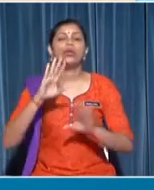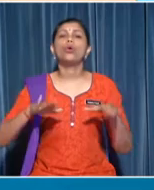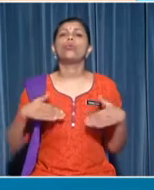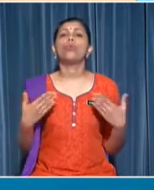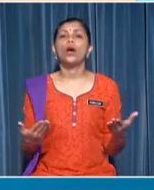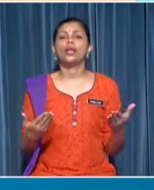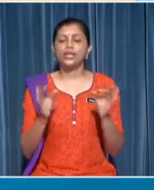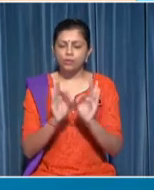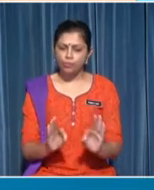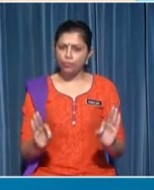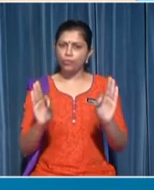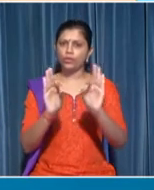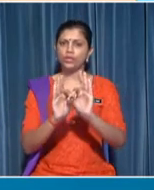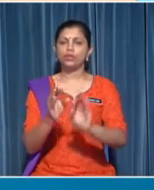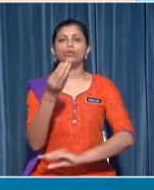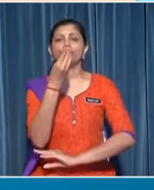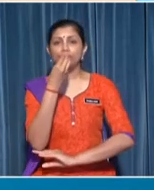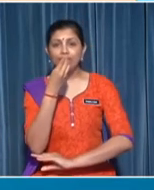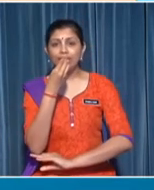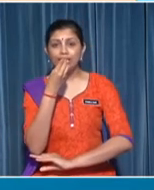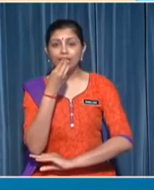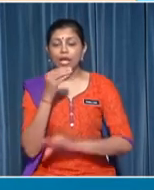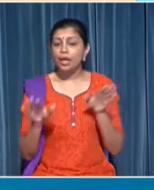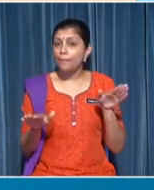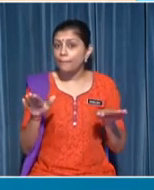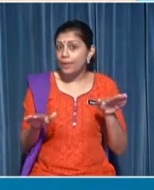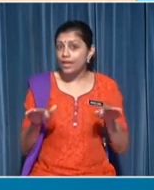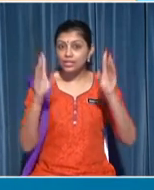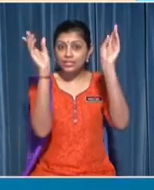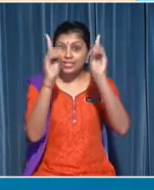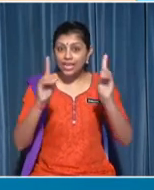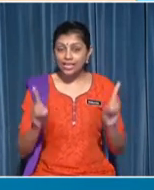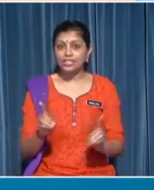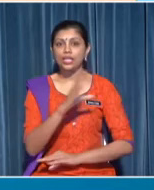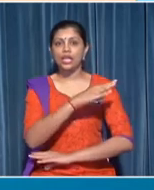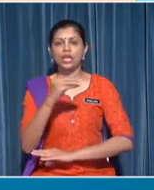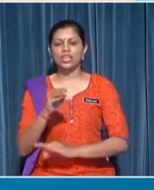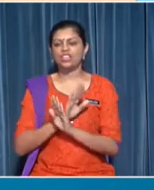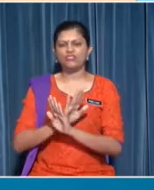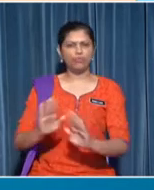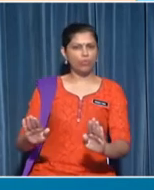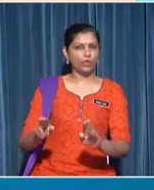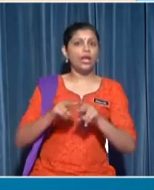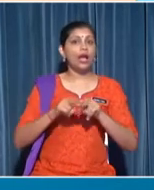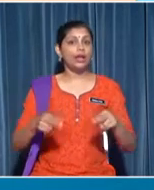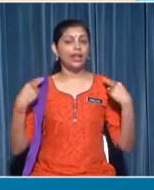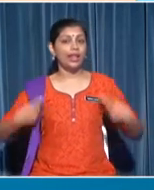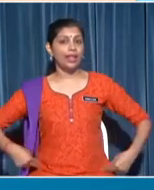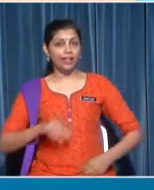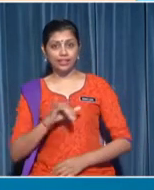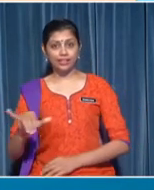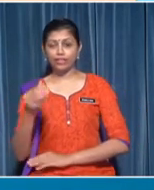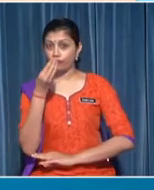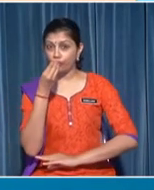is important for us to eat a balanced diet and avoid unhealthy food.